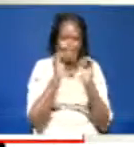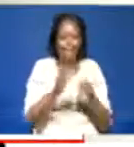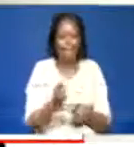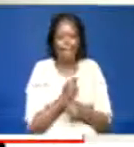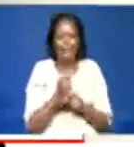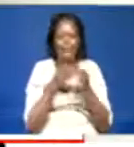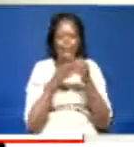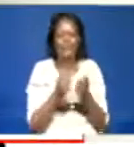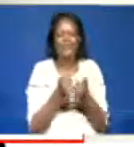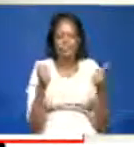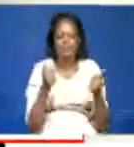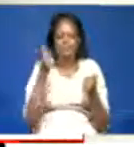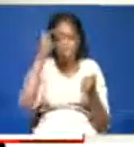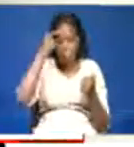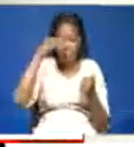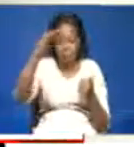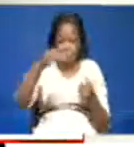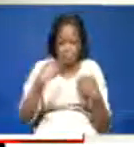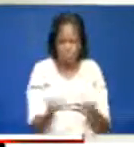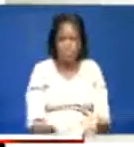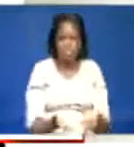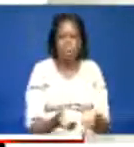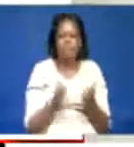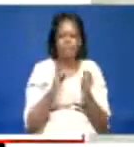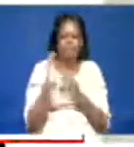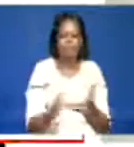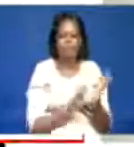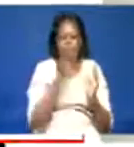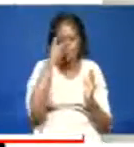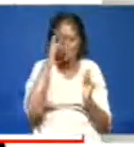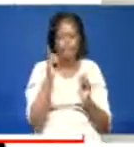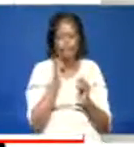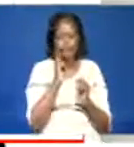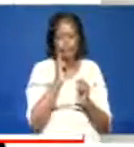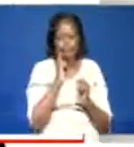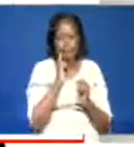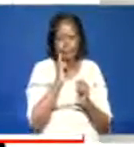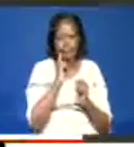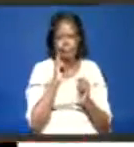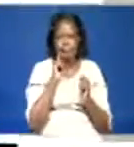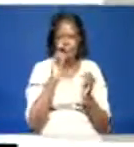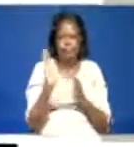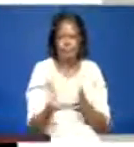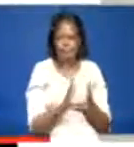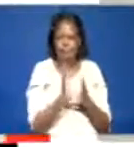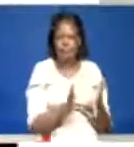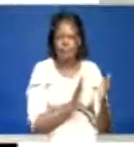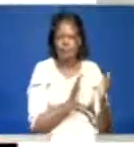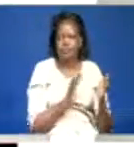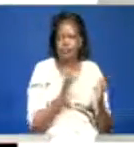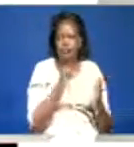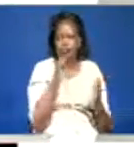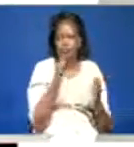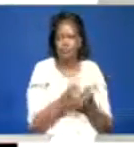think tomorrow. You must prepare to do well. And preparation is not like you must get